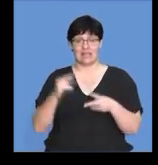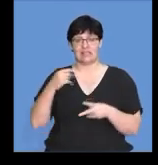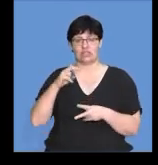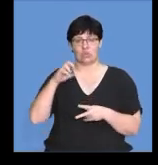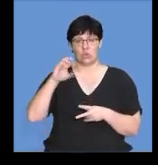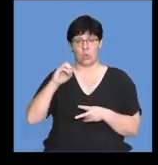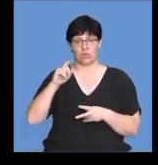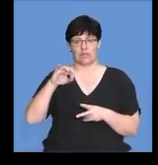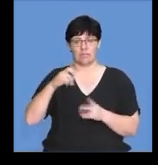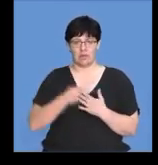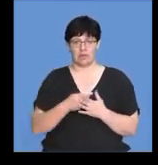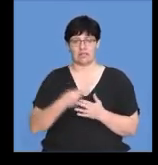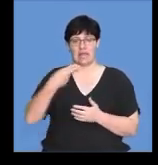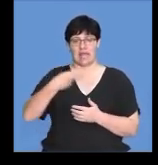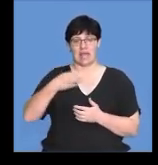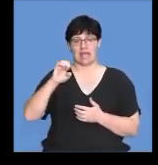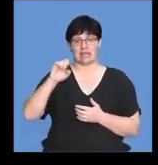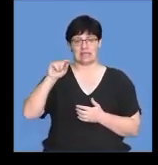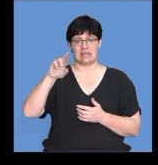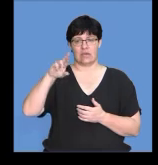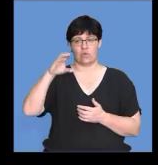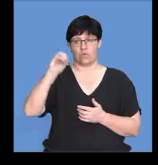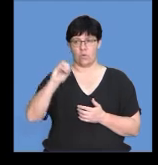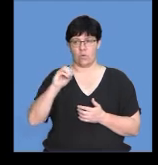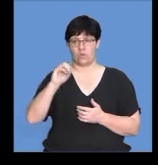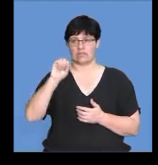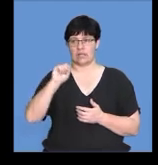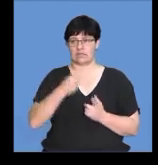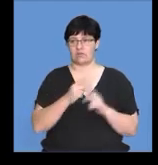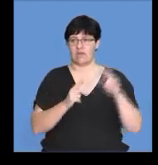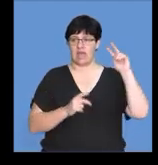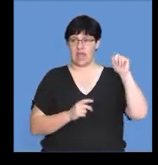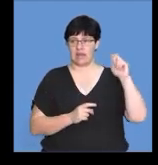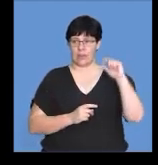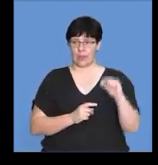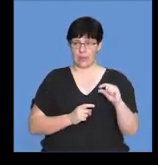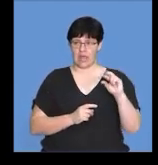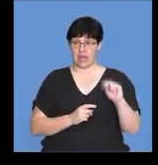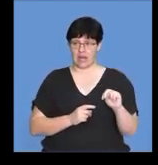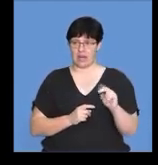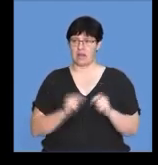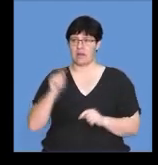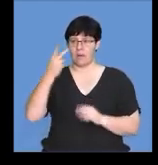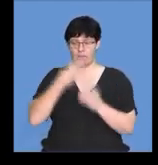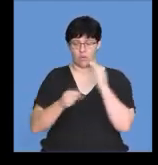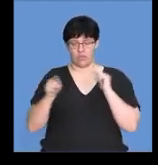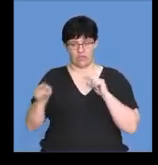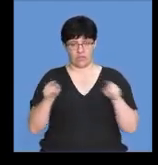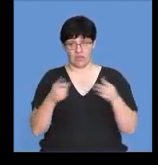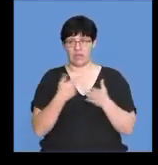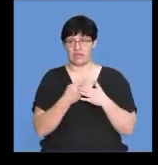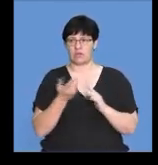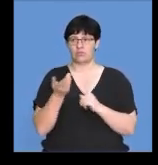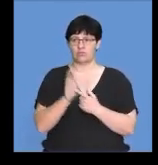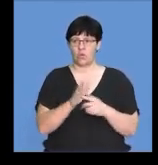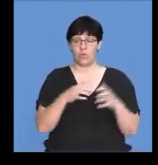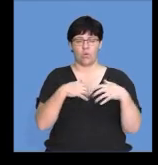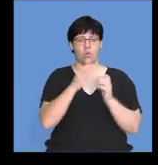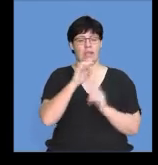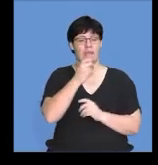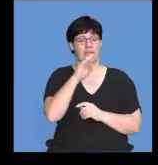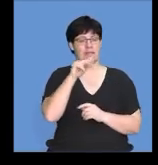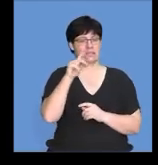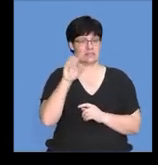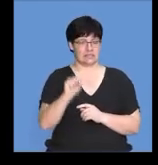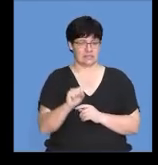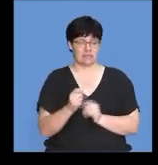genotypes being heterozygous, so we've got that. We then show the formation of gametes, and these gametes are